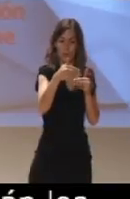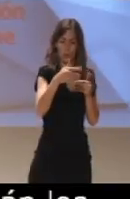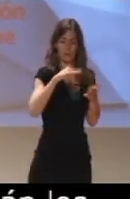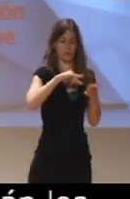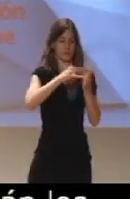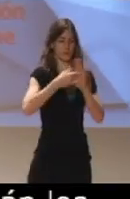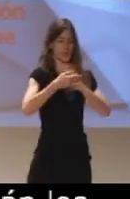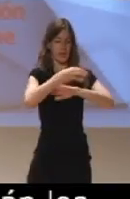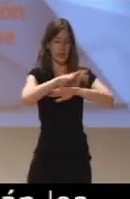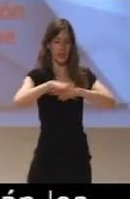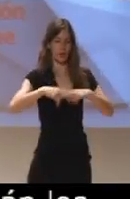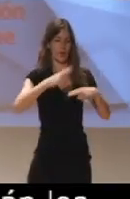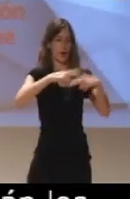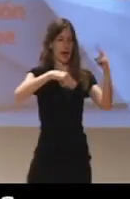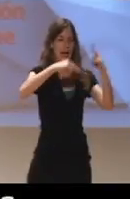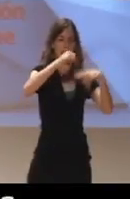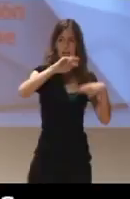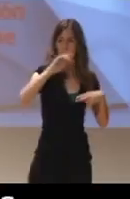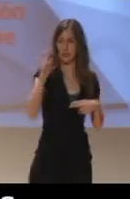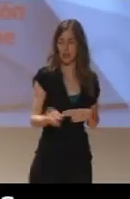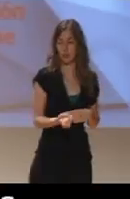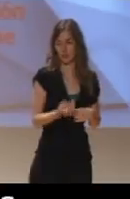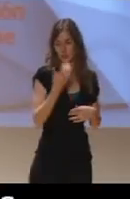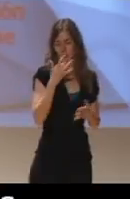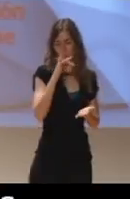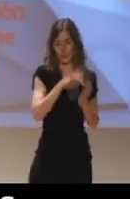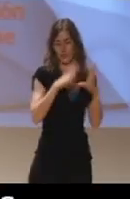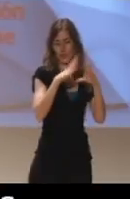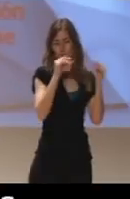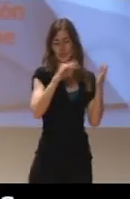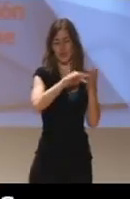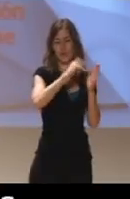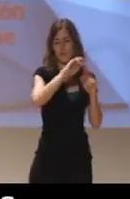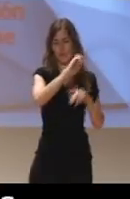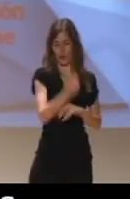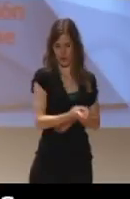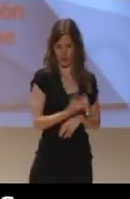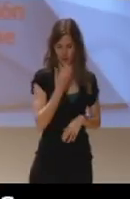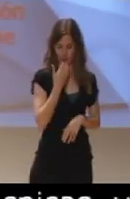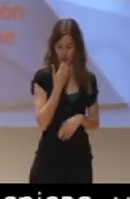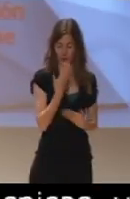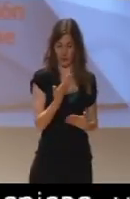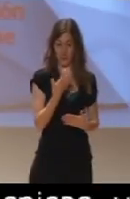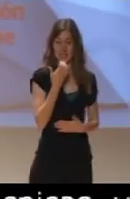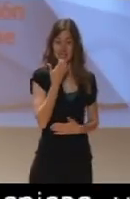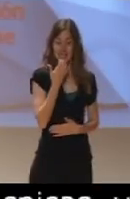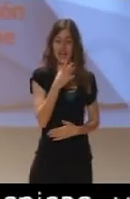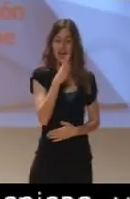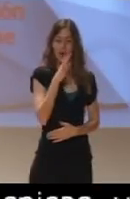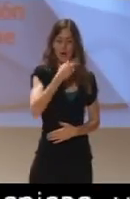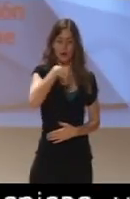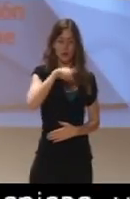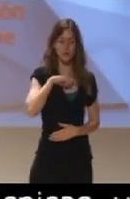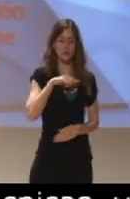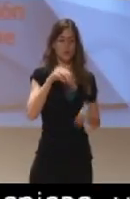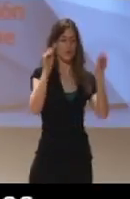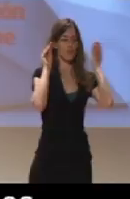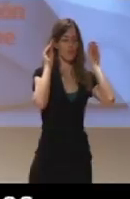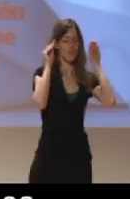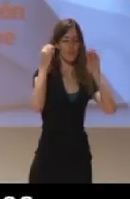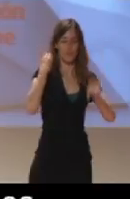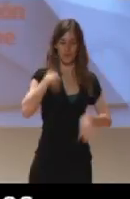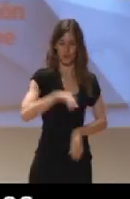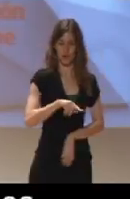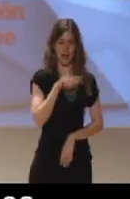current students will be the architects, the engineers of the future. And if we